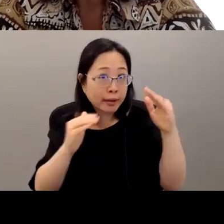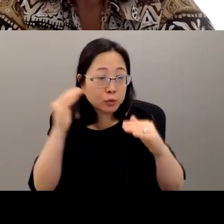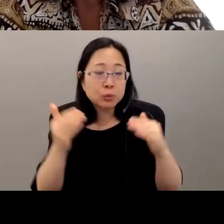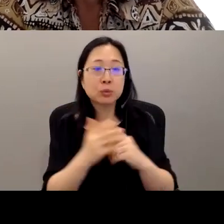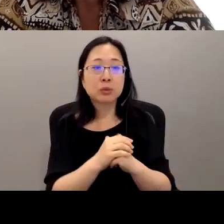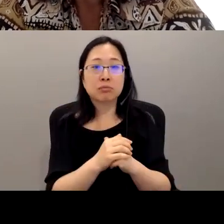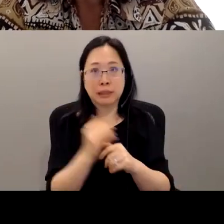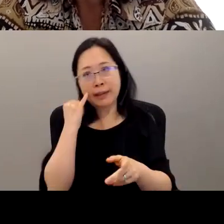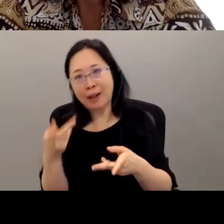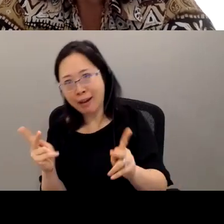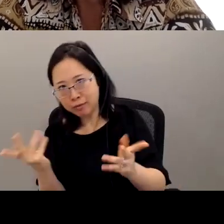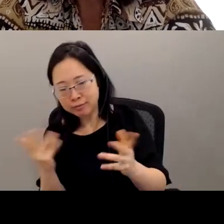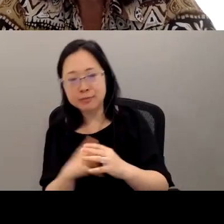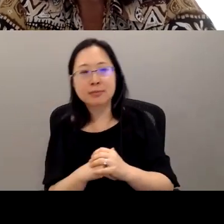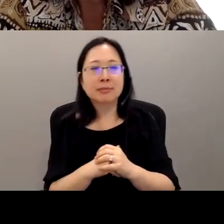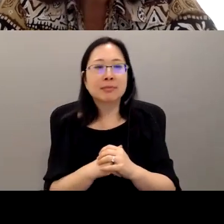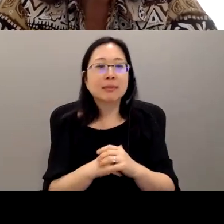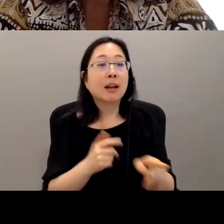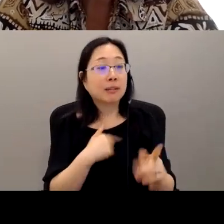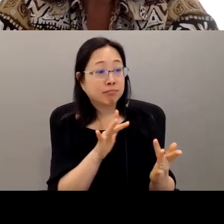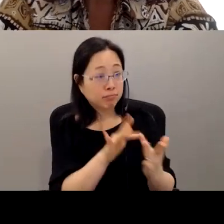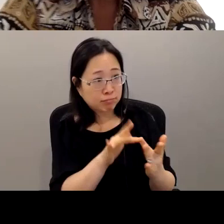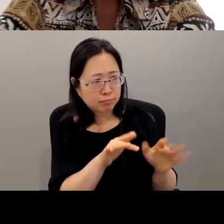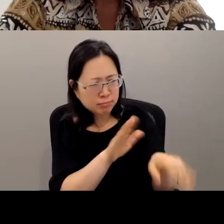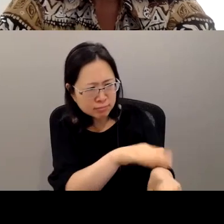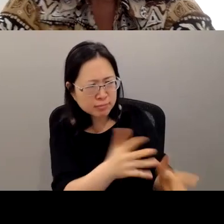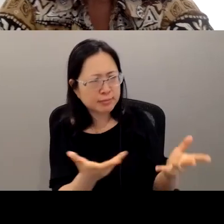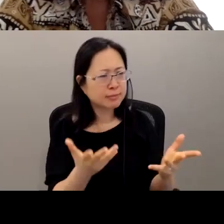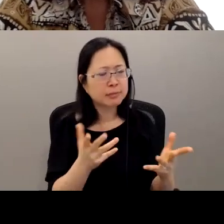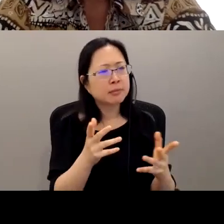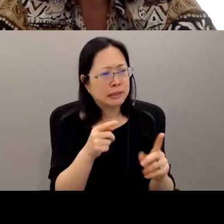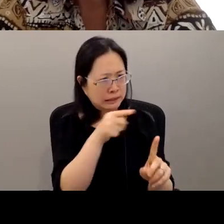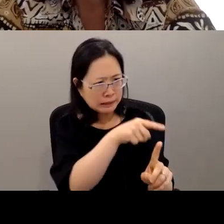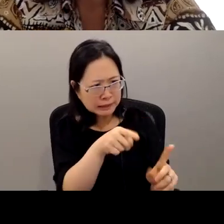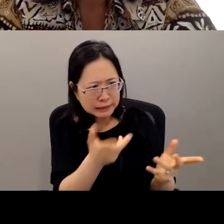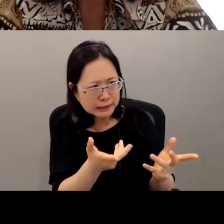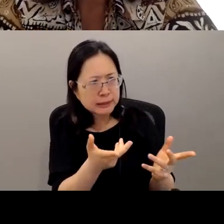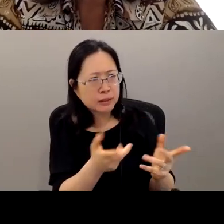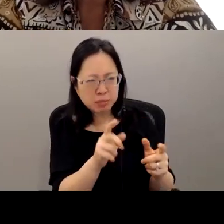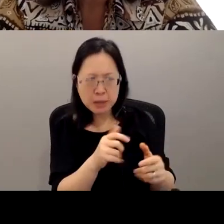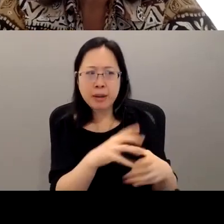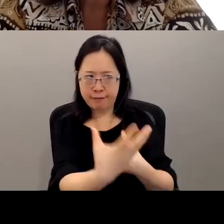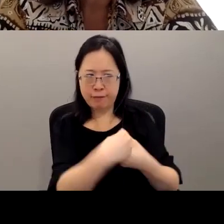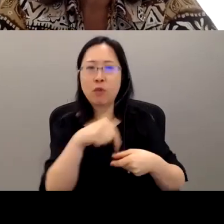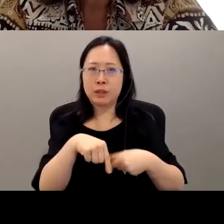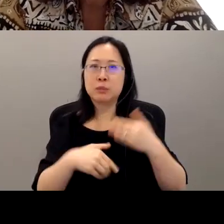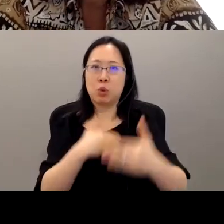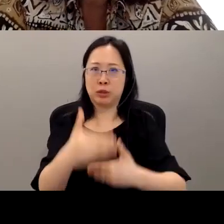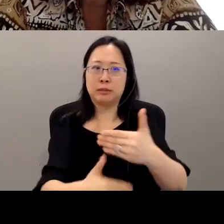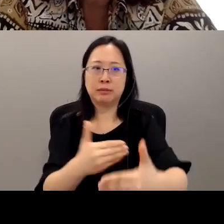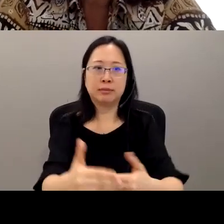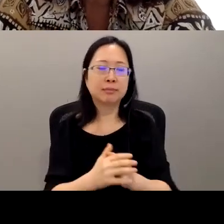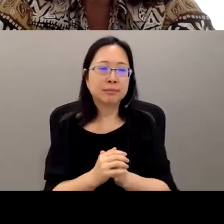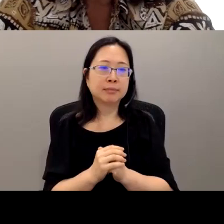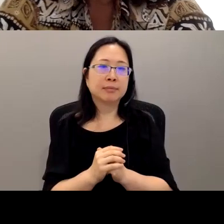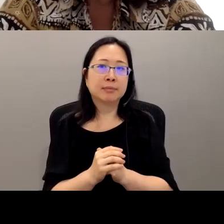and then see who those people are that need to be part of the process. It could